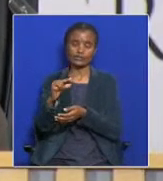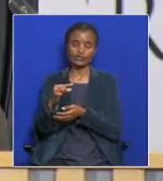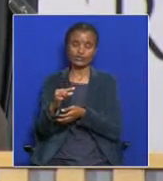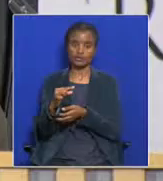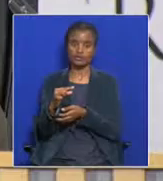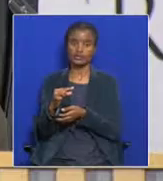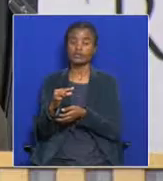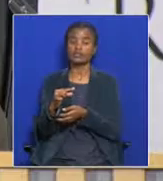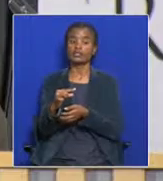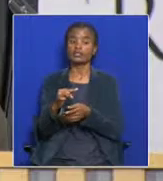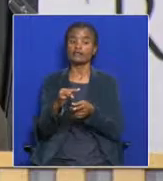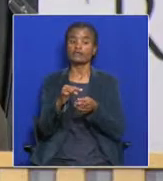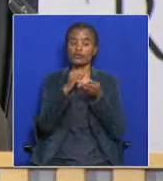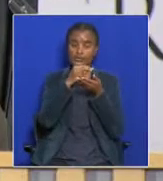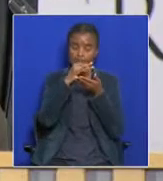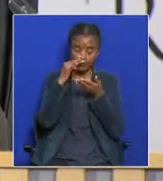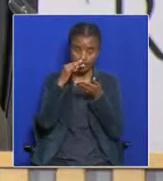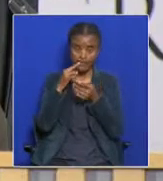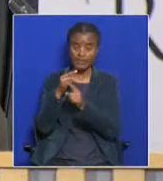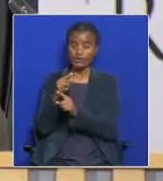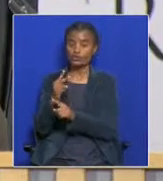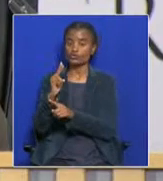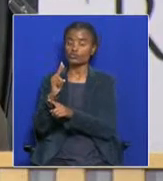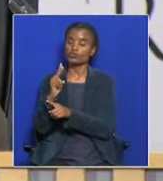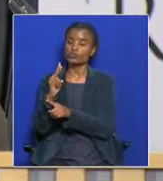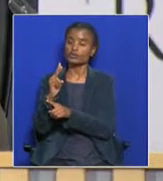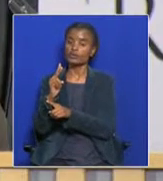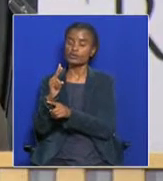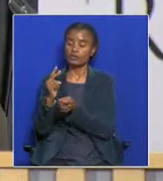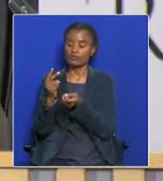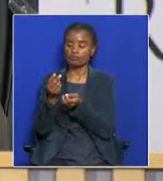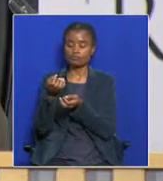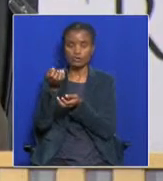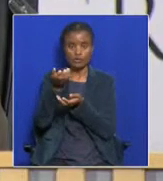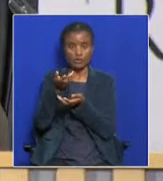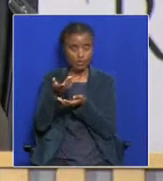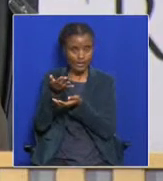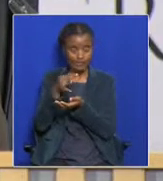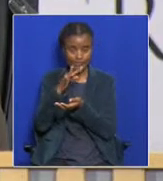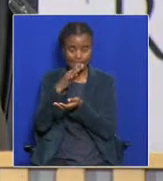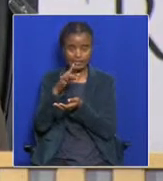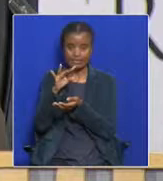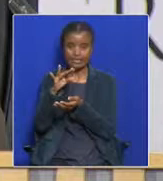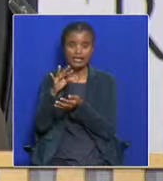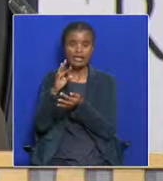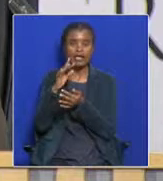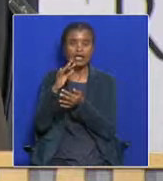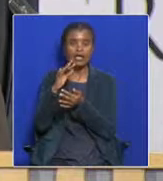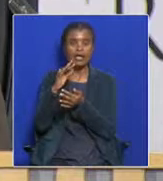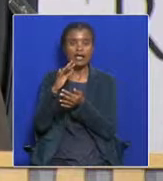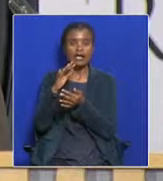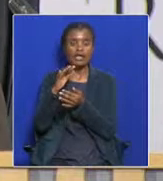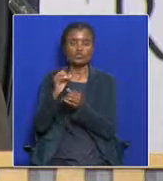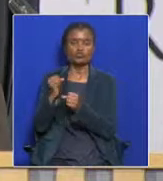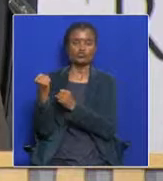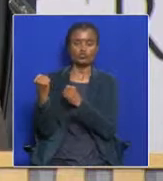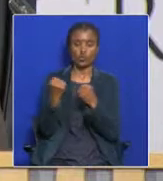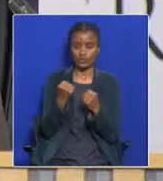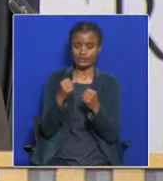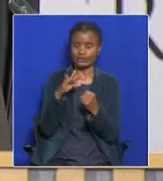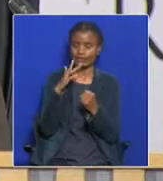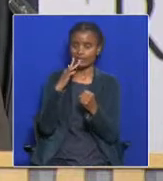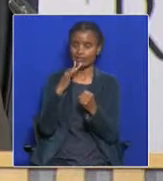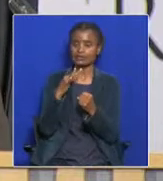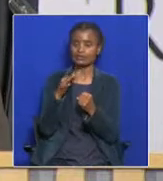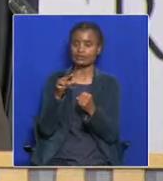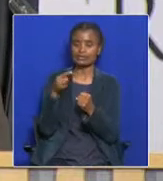a higher yield. It's better for the rock or crack cocaine addicts. They get a better high. So that's two-way. You can cook